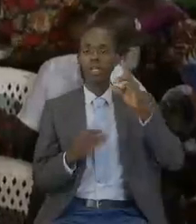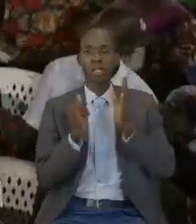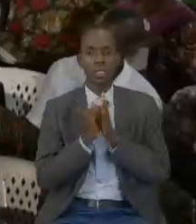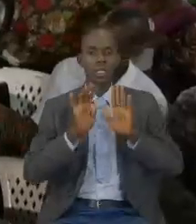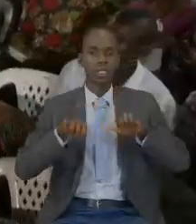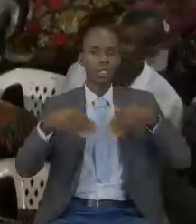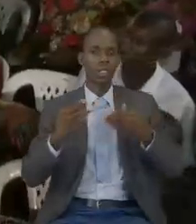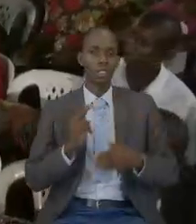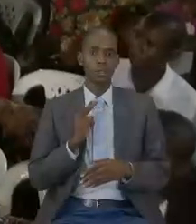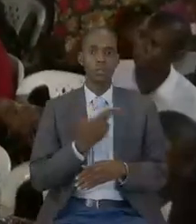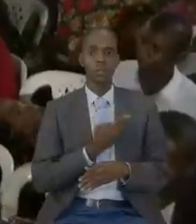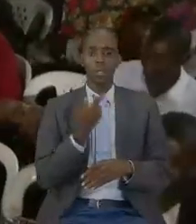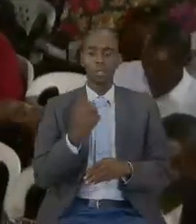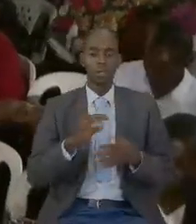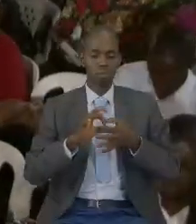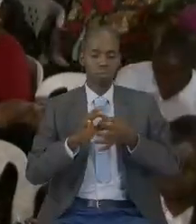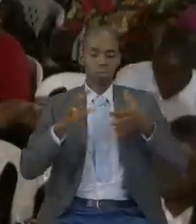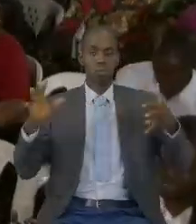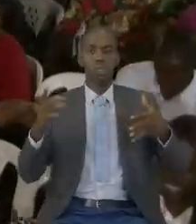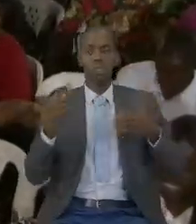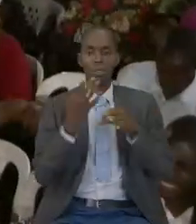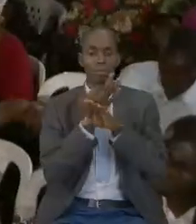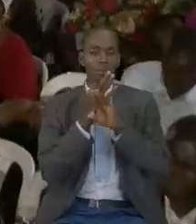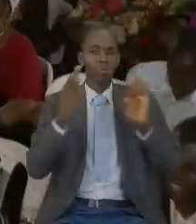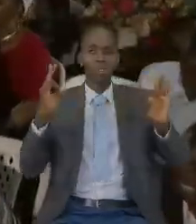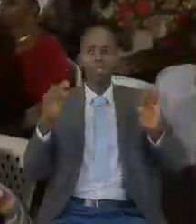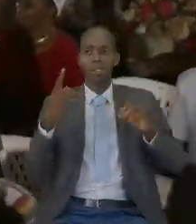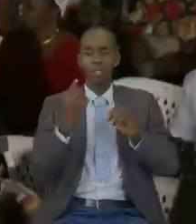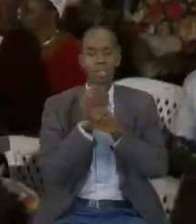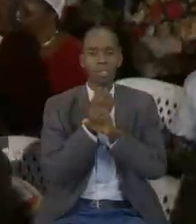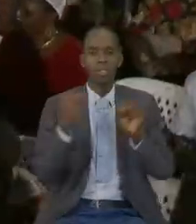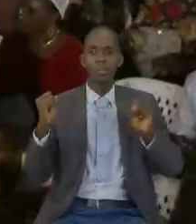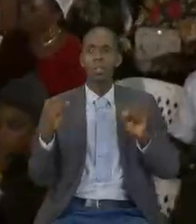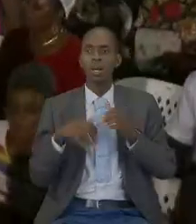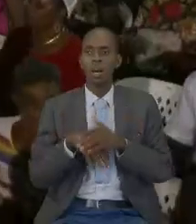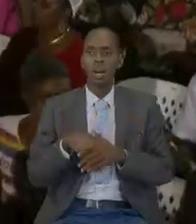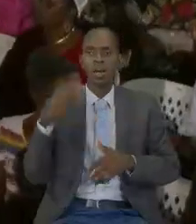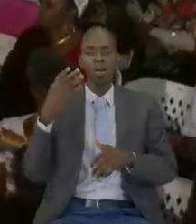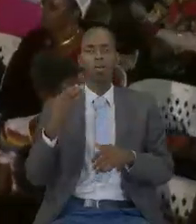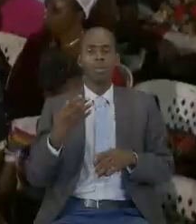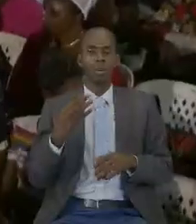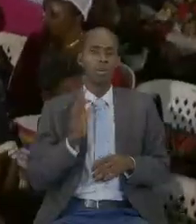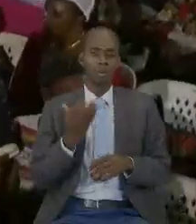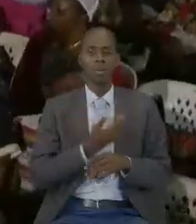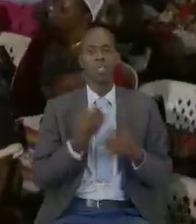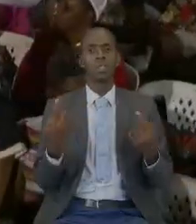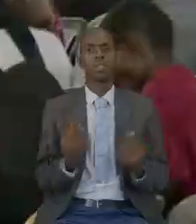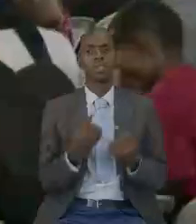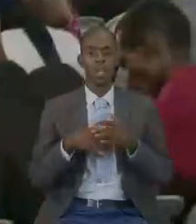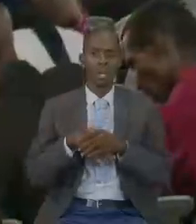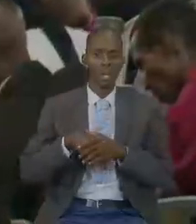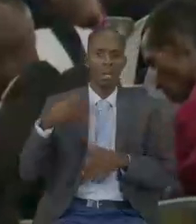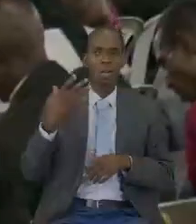us the release and the freedom and the salvation out of our iniquities, out of